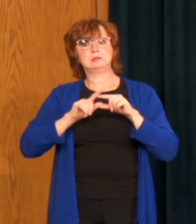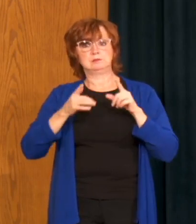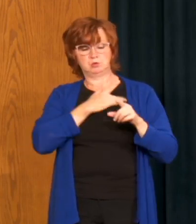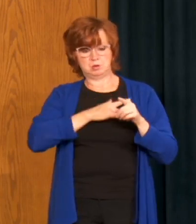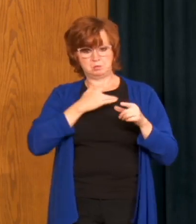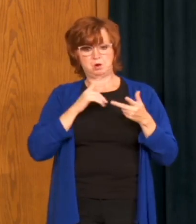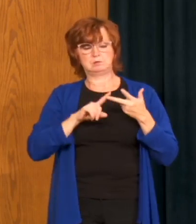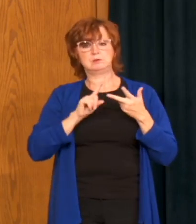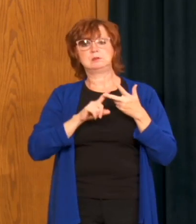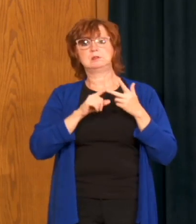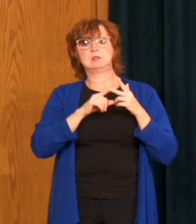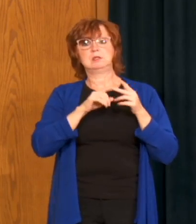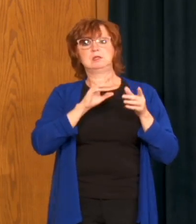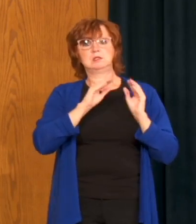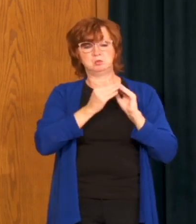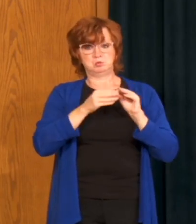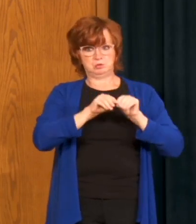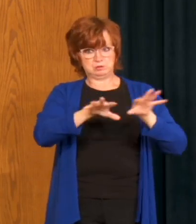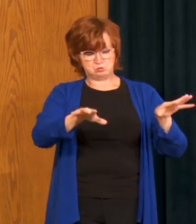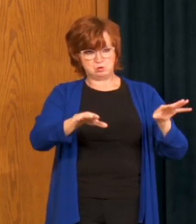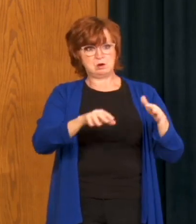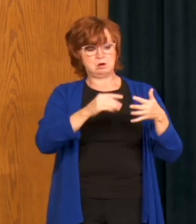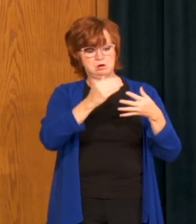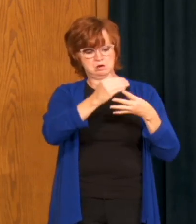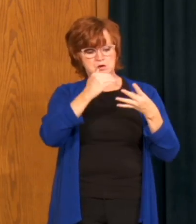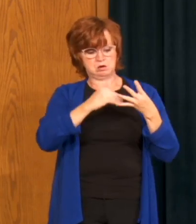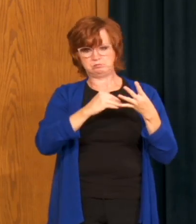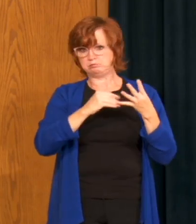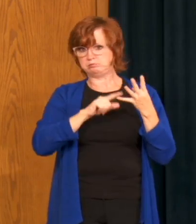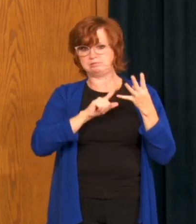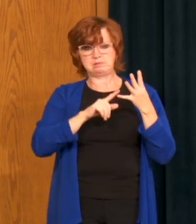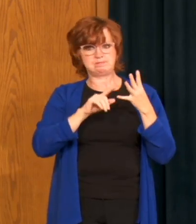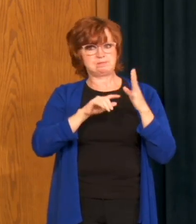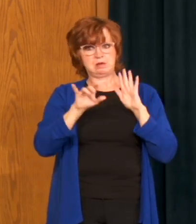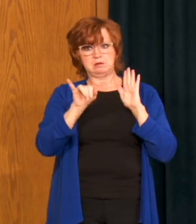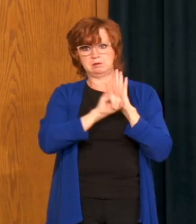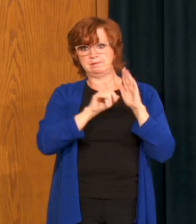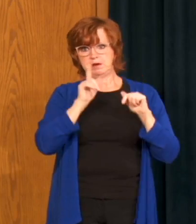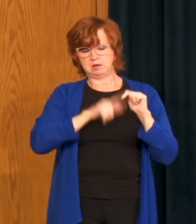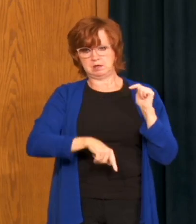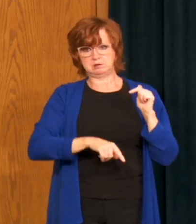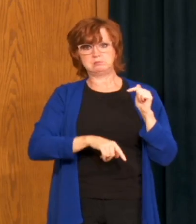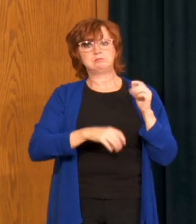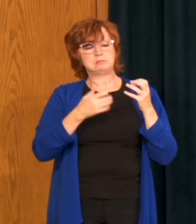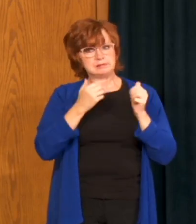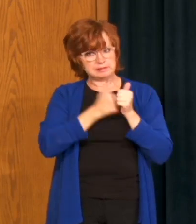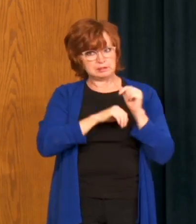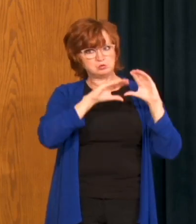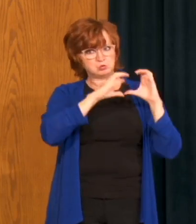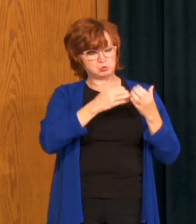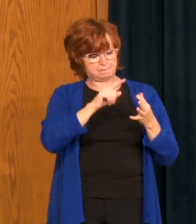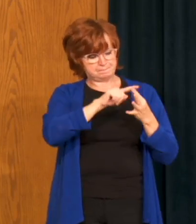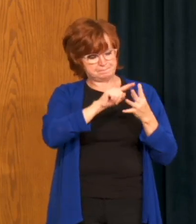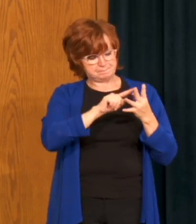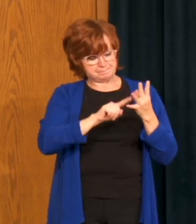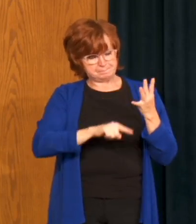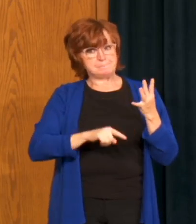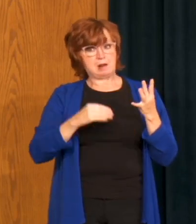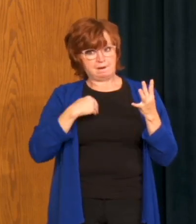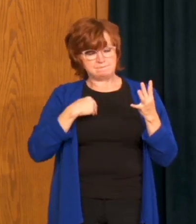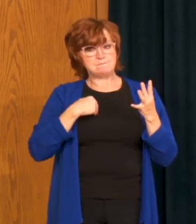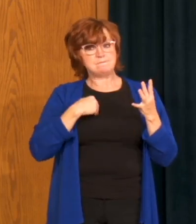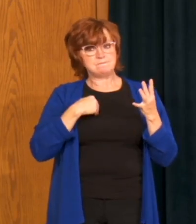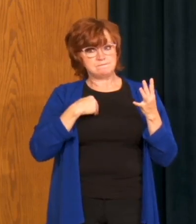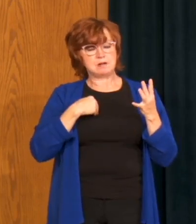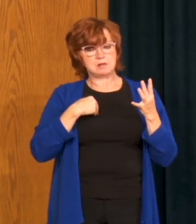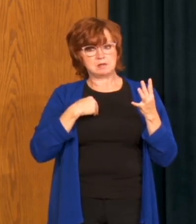investigations are happening, and some where there's no known exposures. So these we call sporadic community-acquired